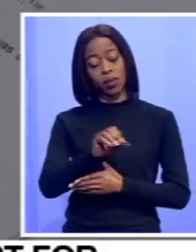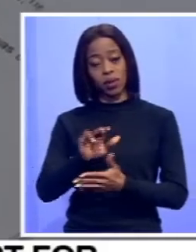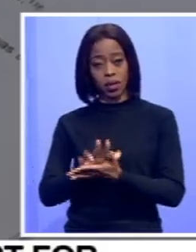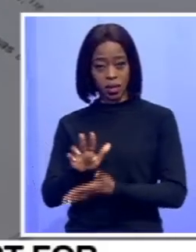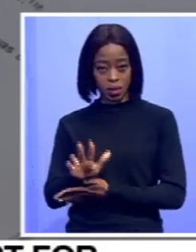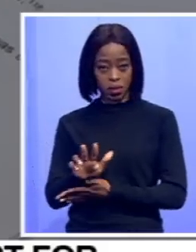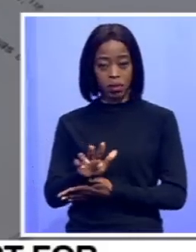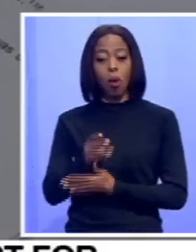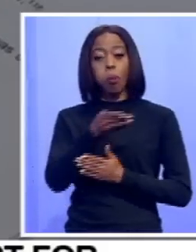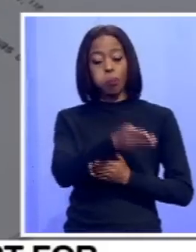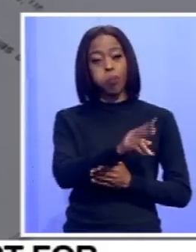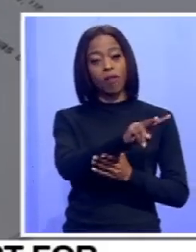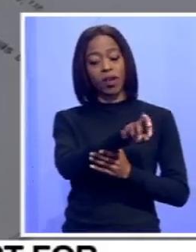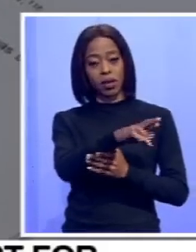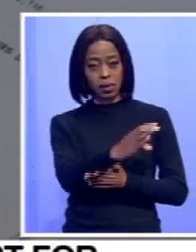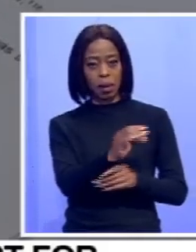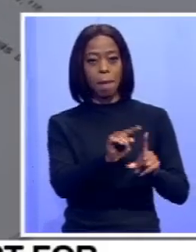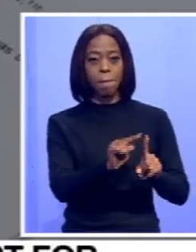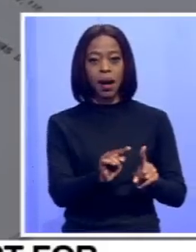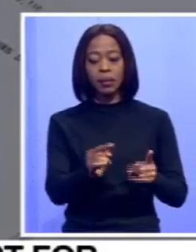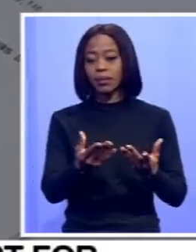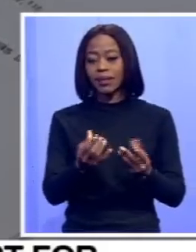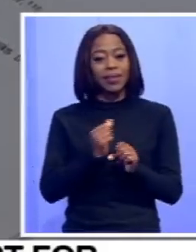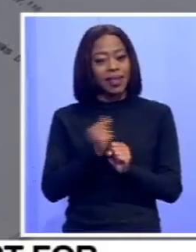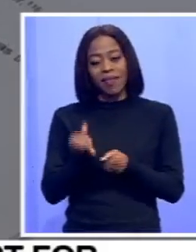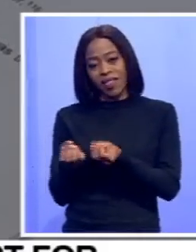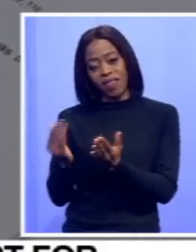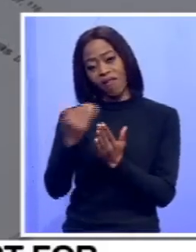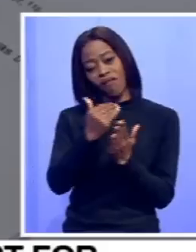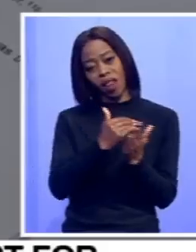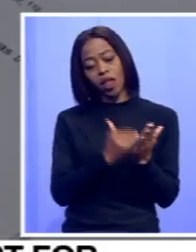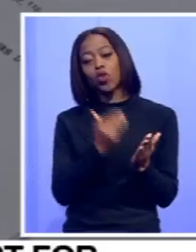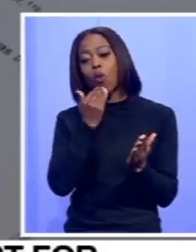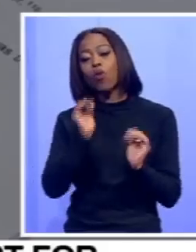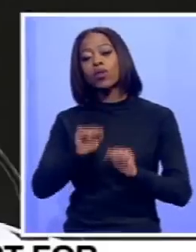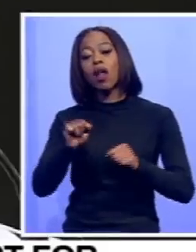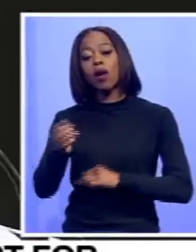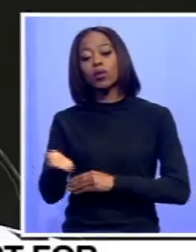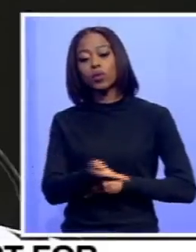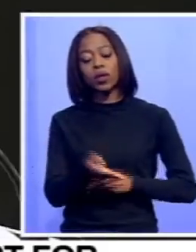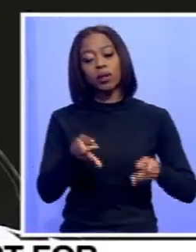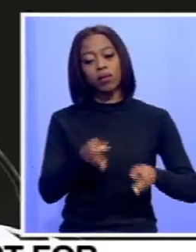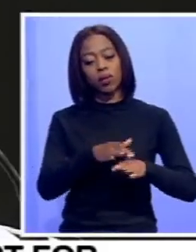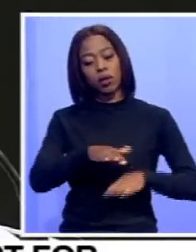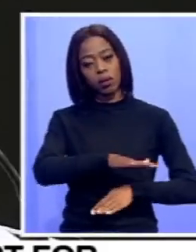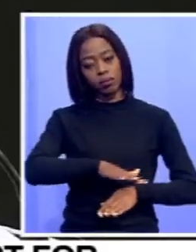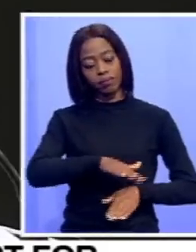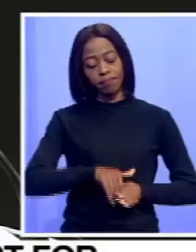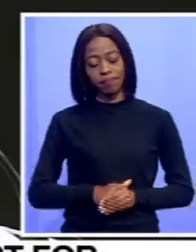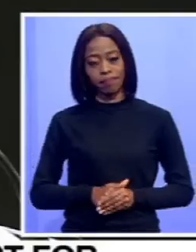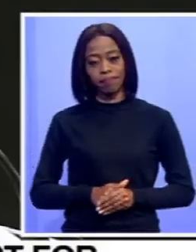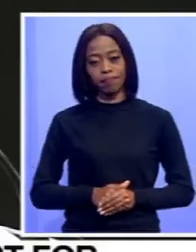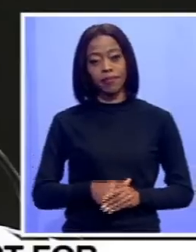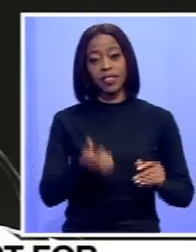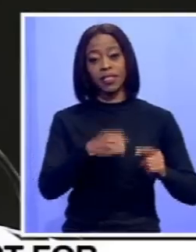at VOC and had not been given a list of dignitaries who were entitled to enter the burial ceremony. Sub 5, similarly, had